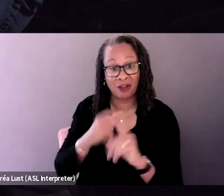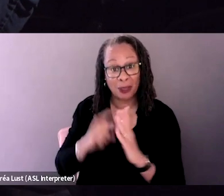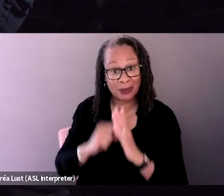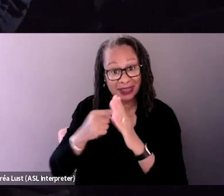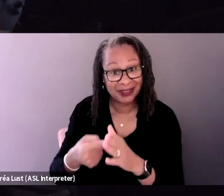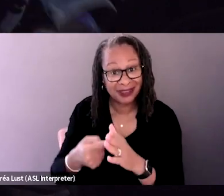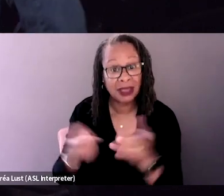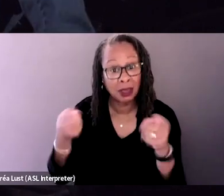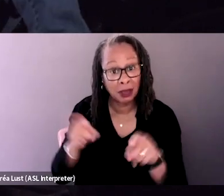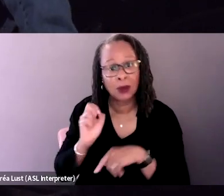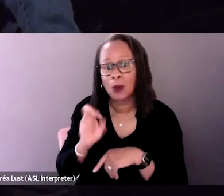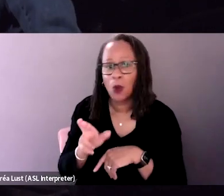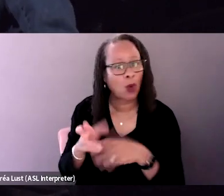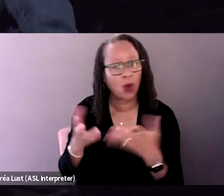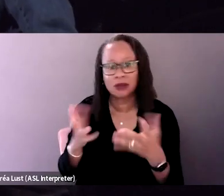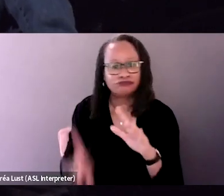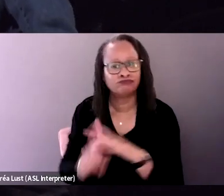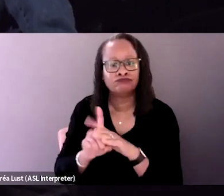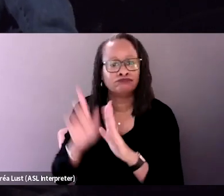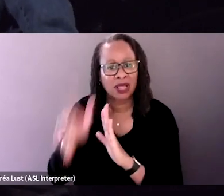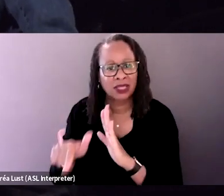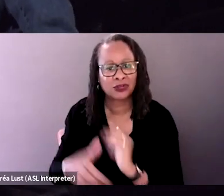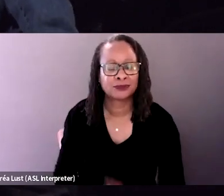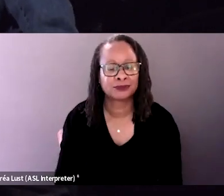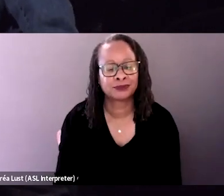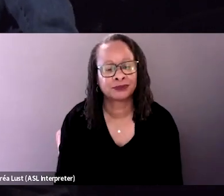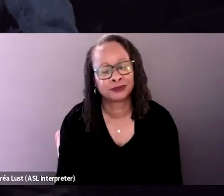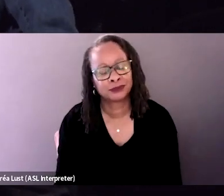or did that emerge along the way?